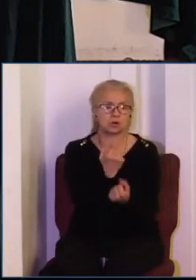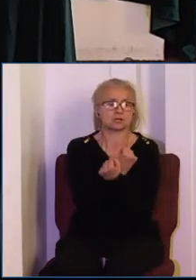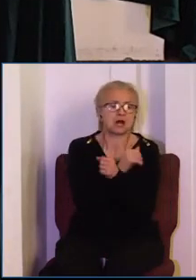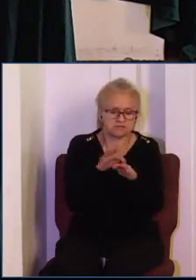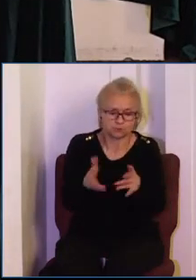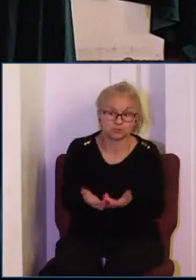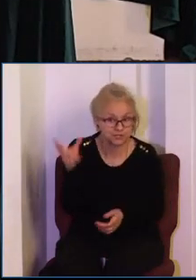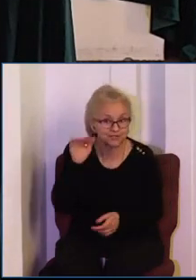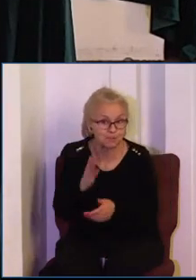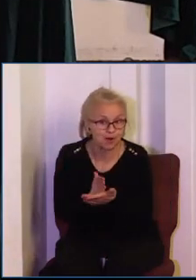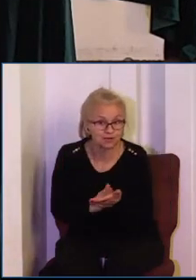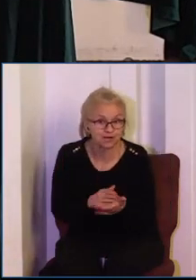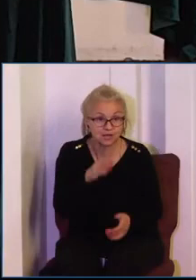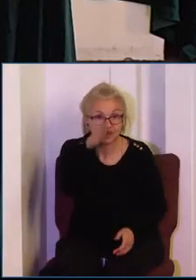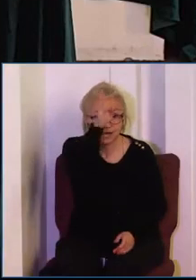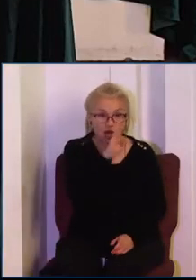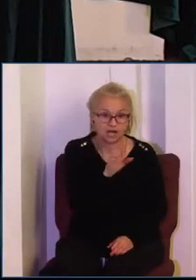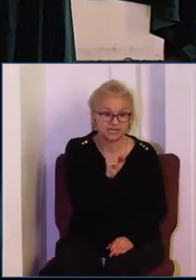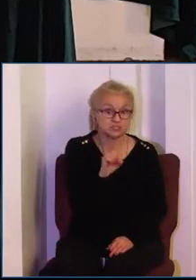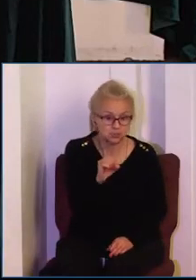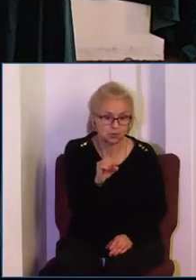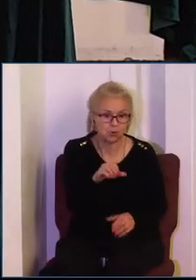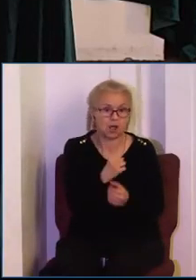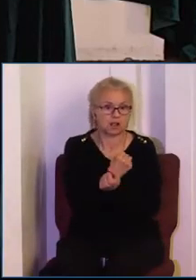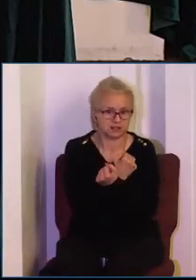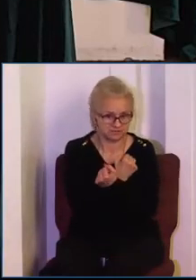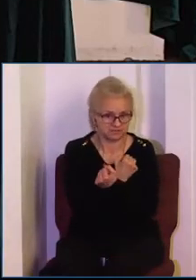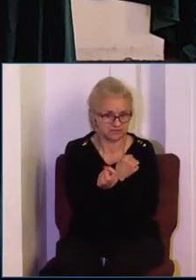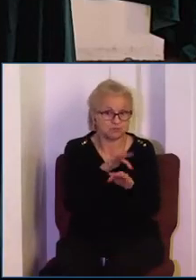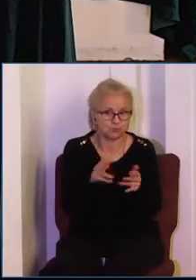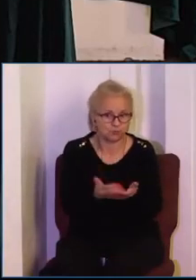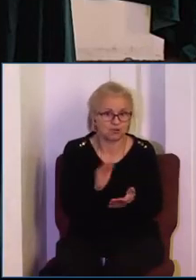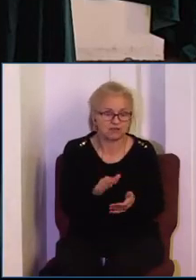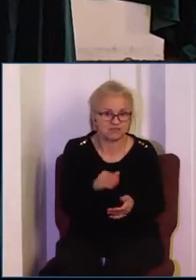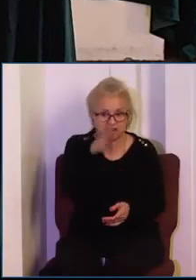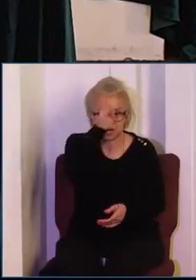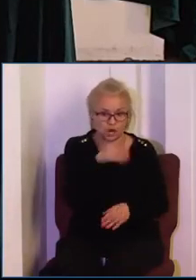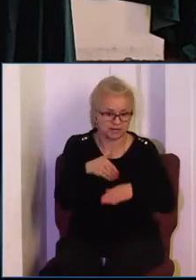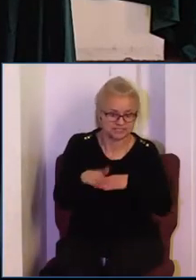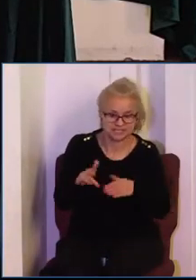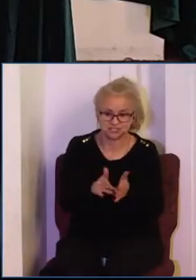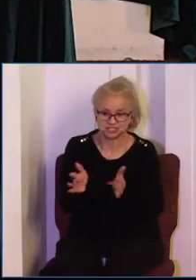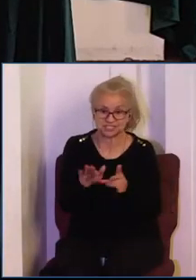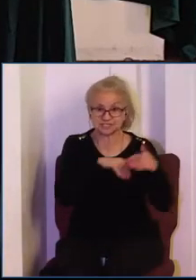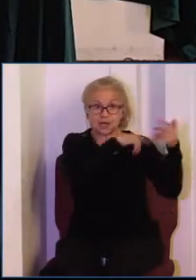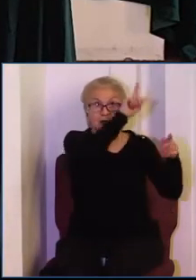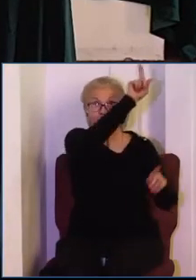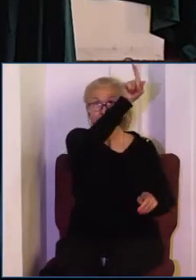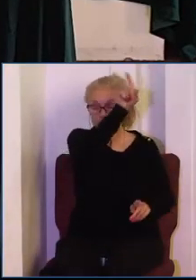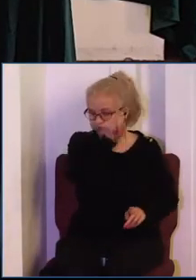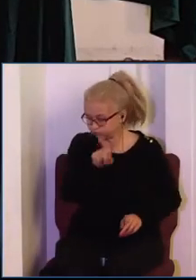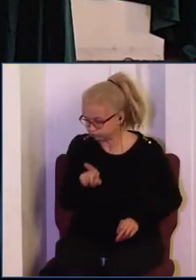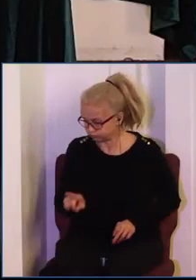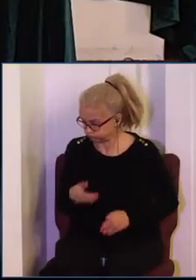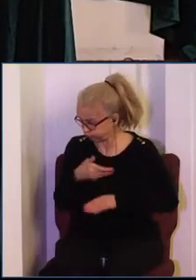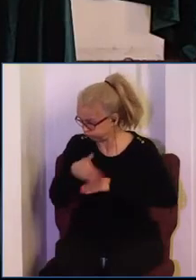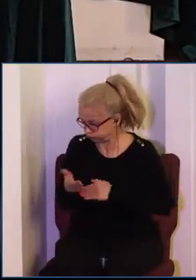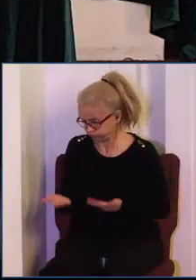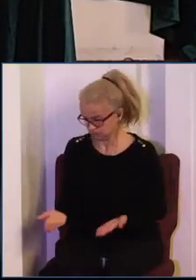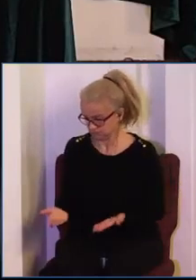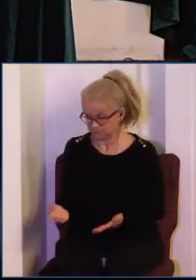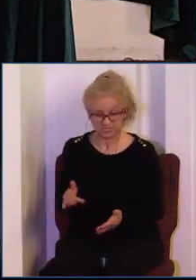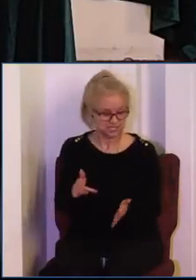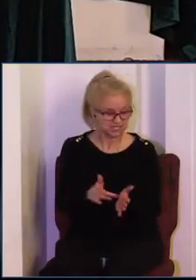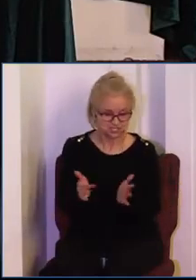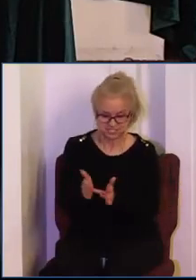you hear that part? God so loved the world that God sent Jesus to us. And Jesus then, knowing his